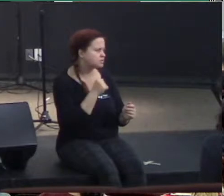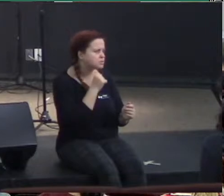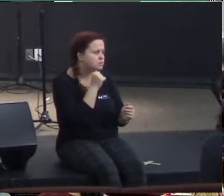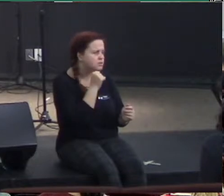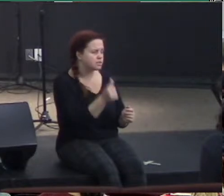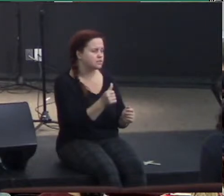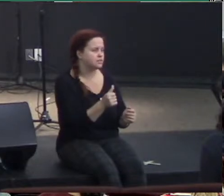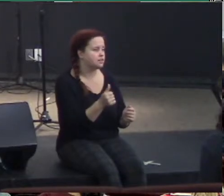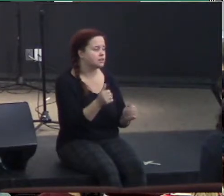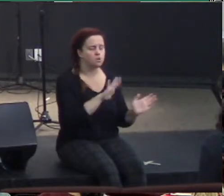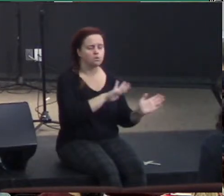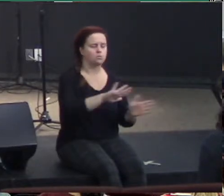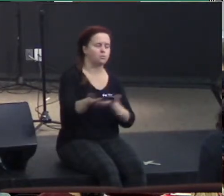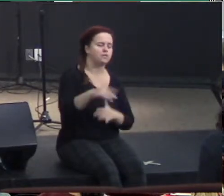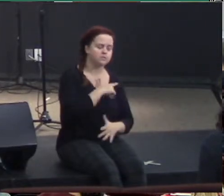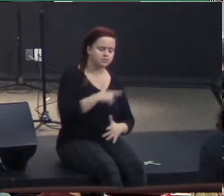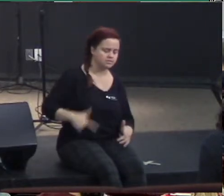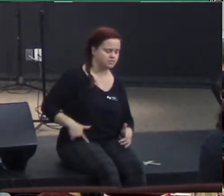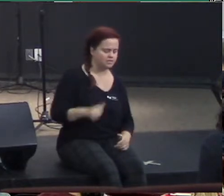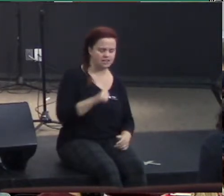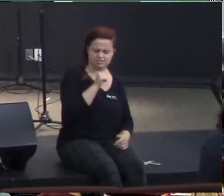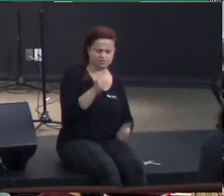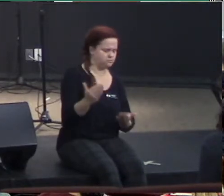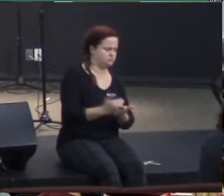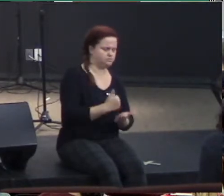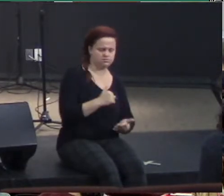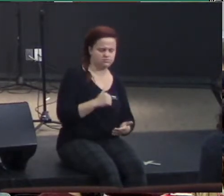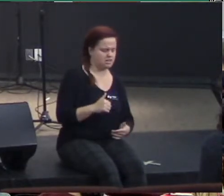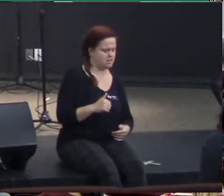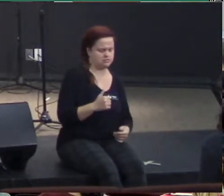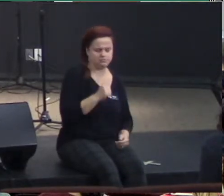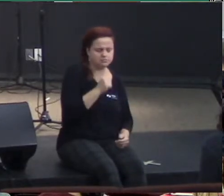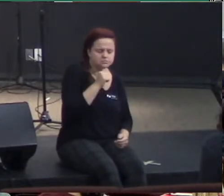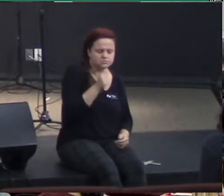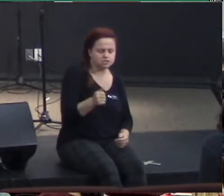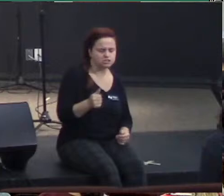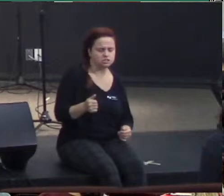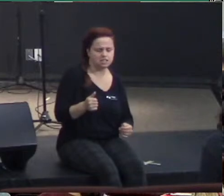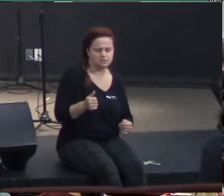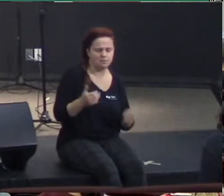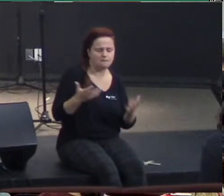I don't deserve it. I shouldn't have you here. I shouldn't even be in the boat with you.